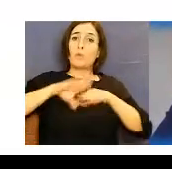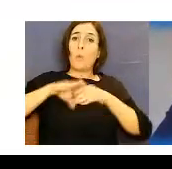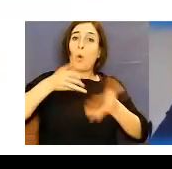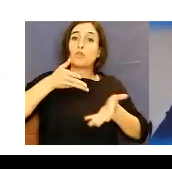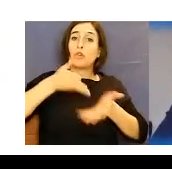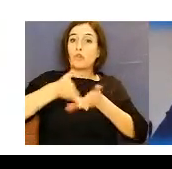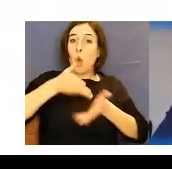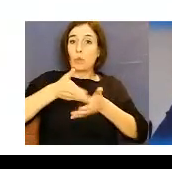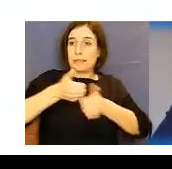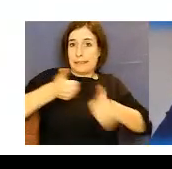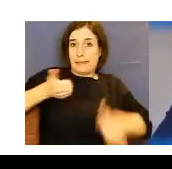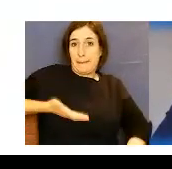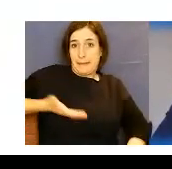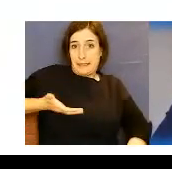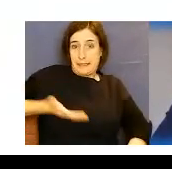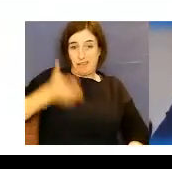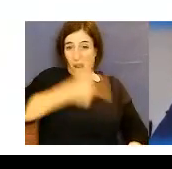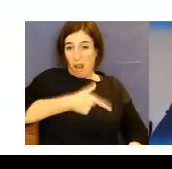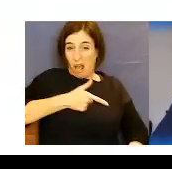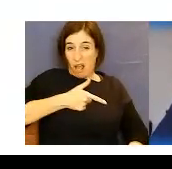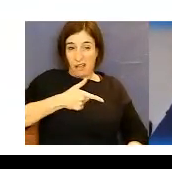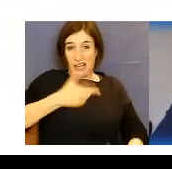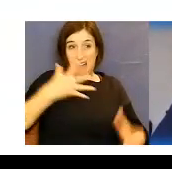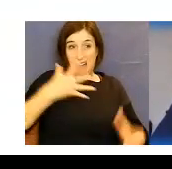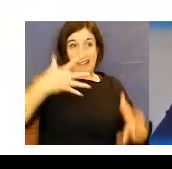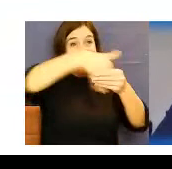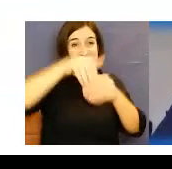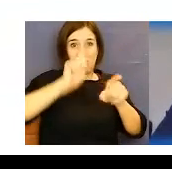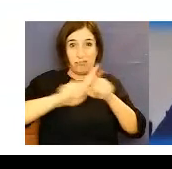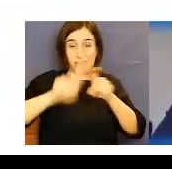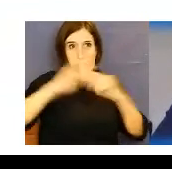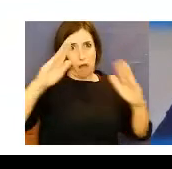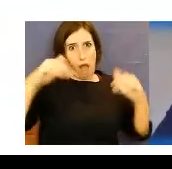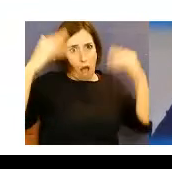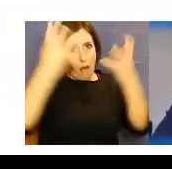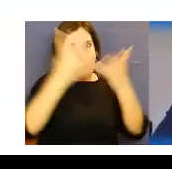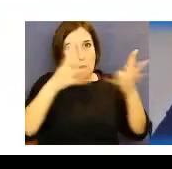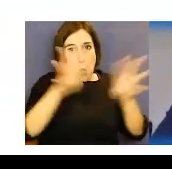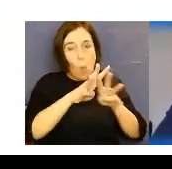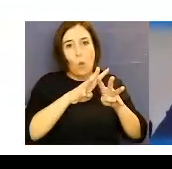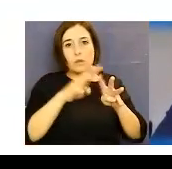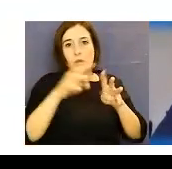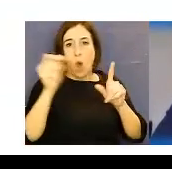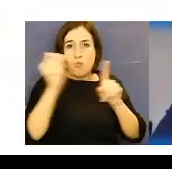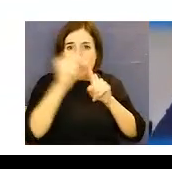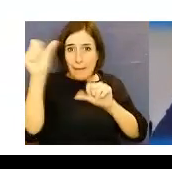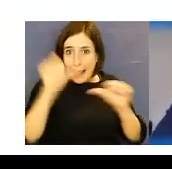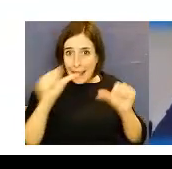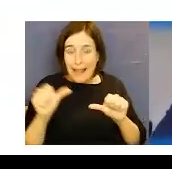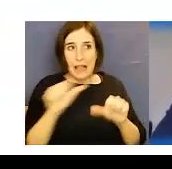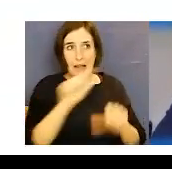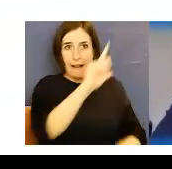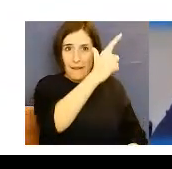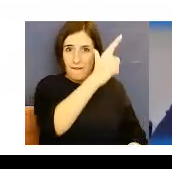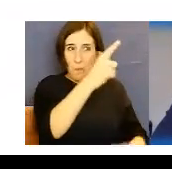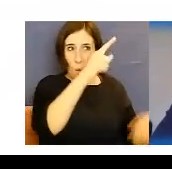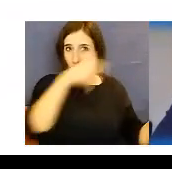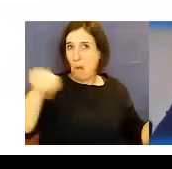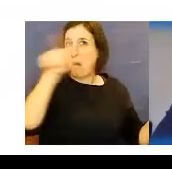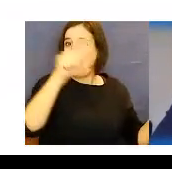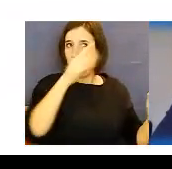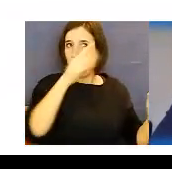with the Premier League, with Liverpool, the FA and others. And since then, you know, it sort of gave us access to opportunities for other